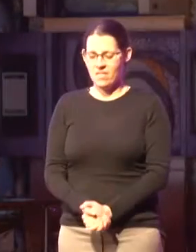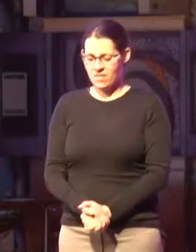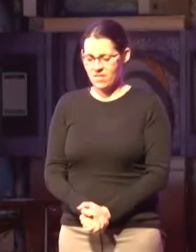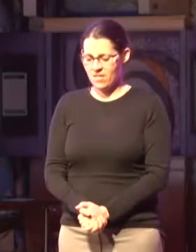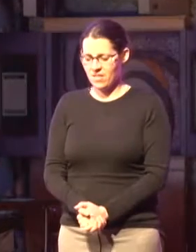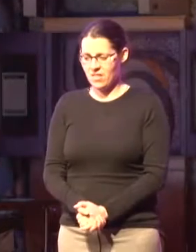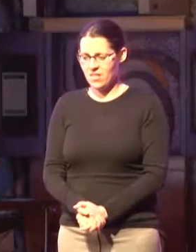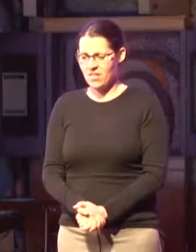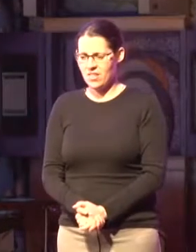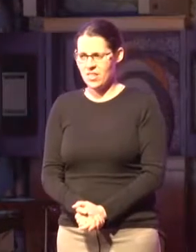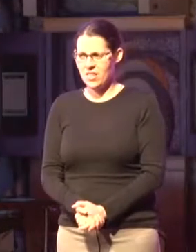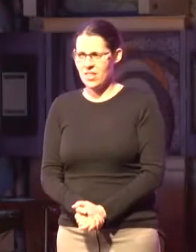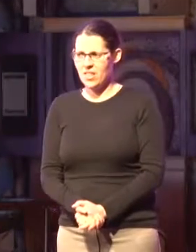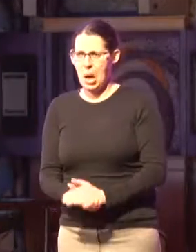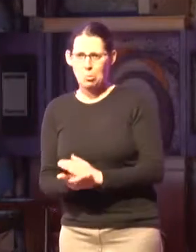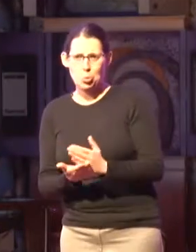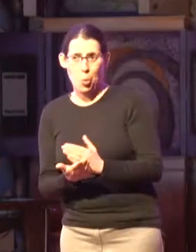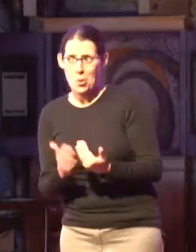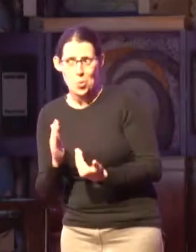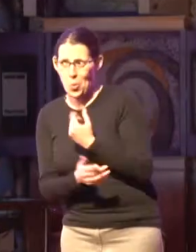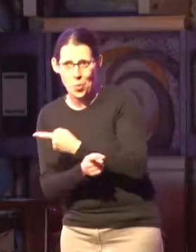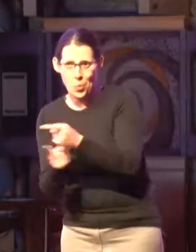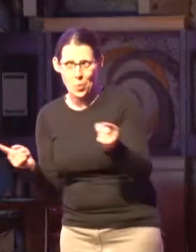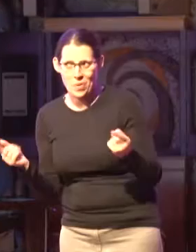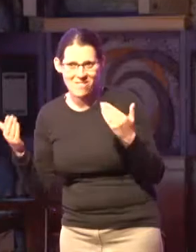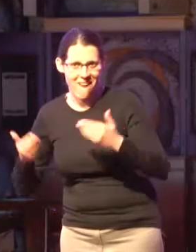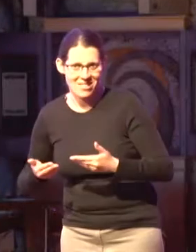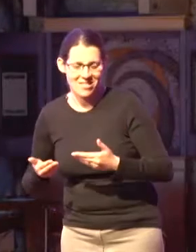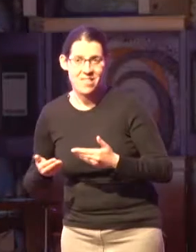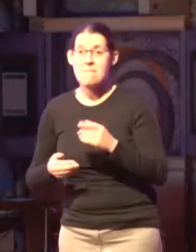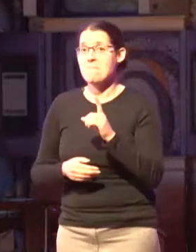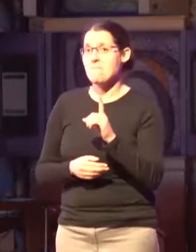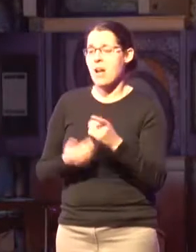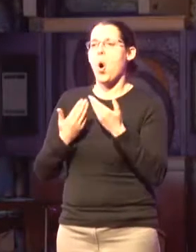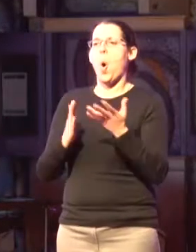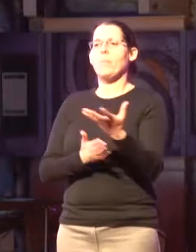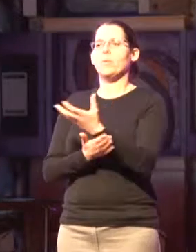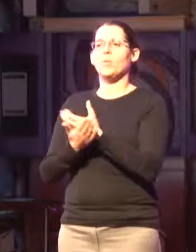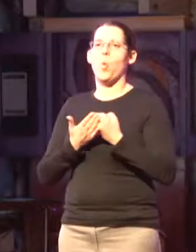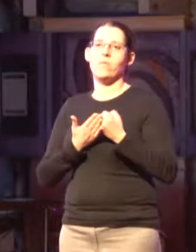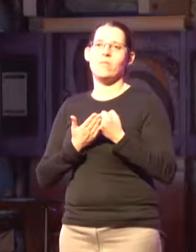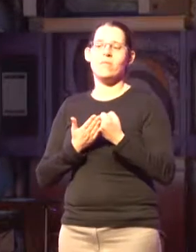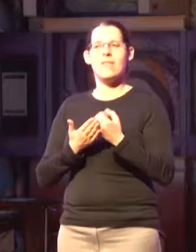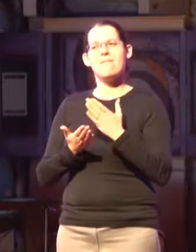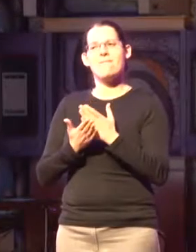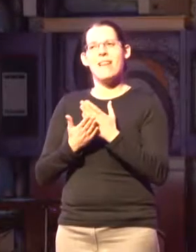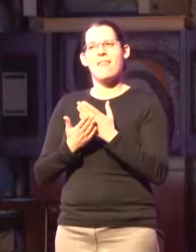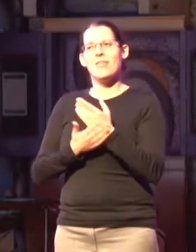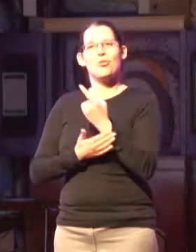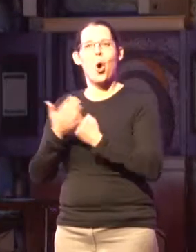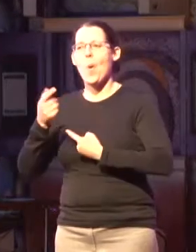I'm sure it's not news to any of you here tonight that open source is more about